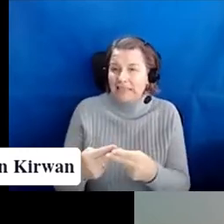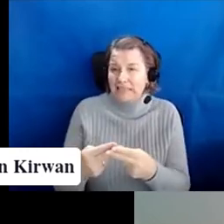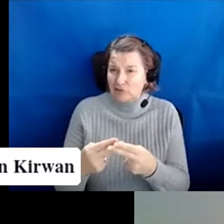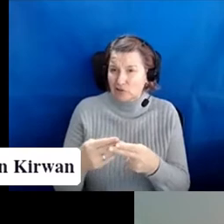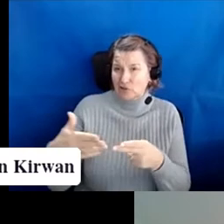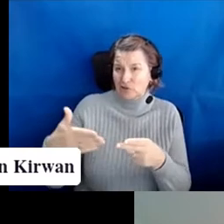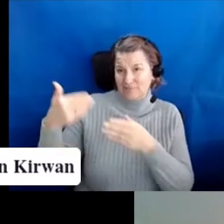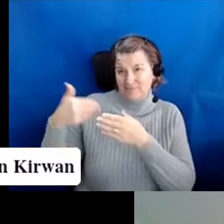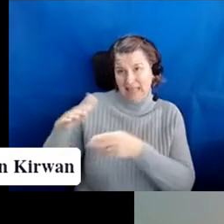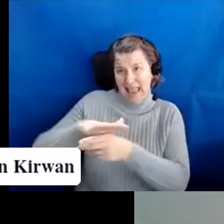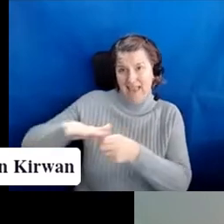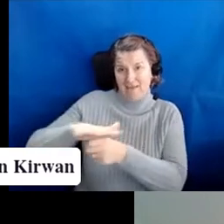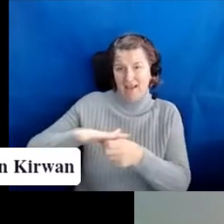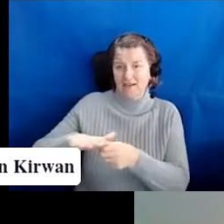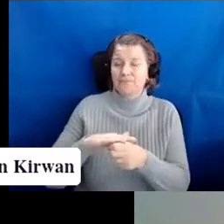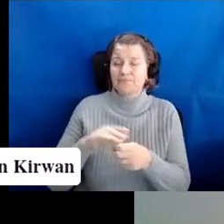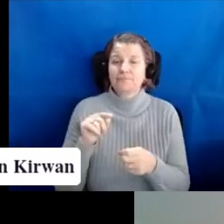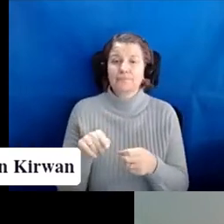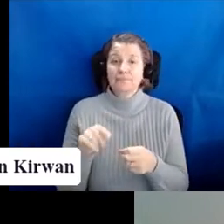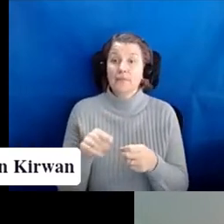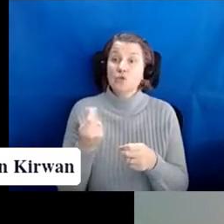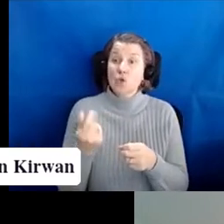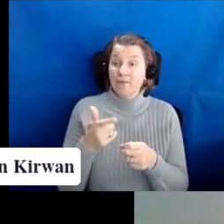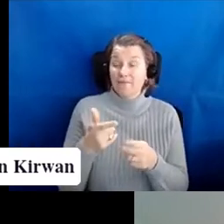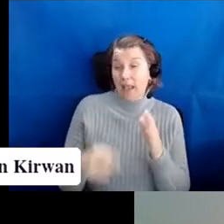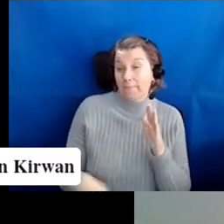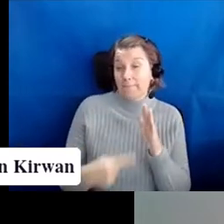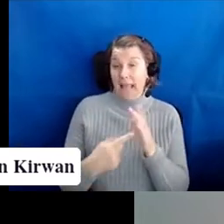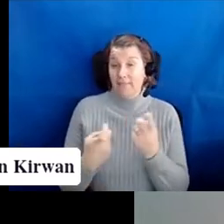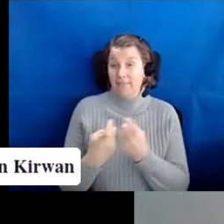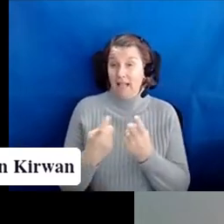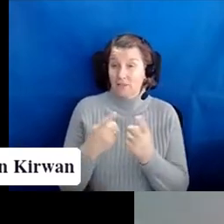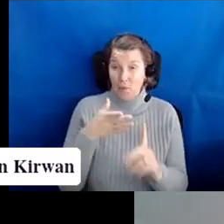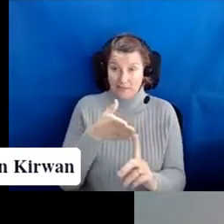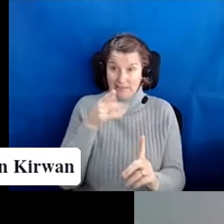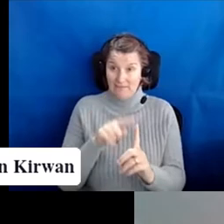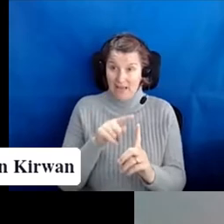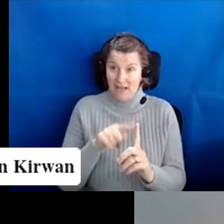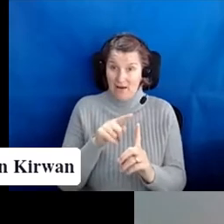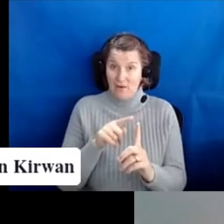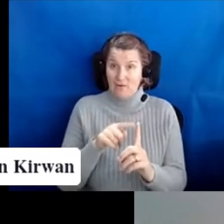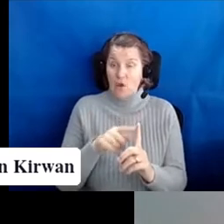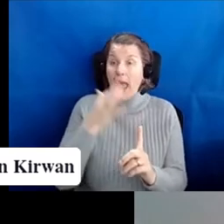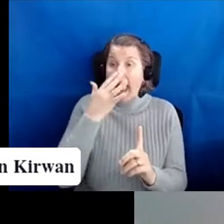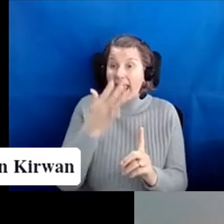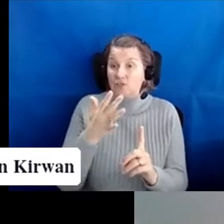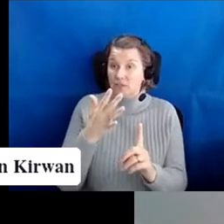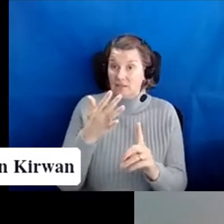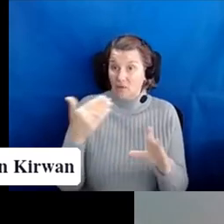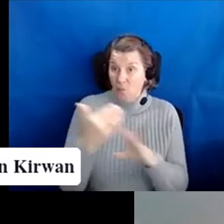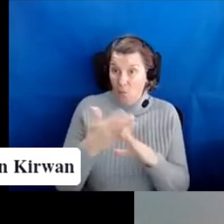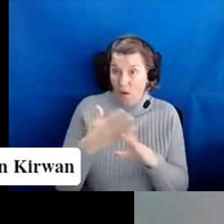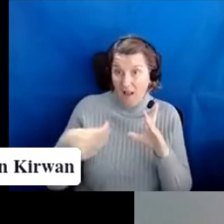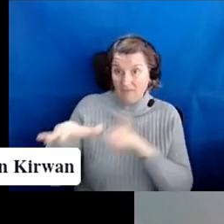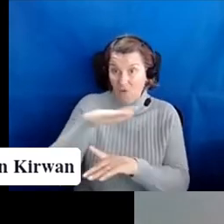referring to my notes here. Some of the main points that were identified were the ageing workforce of cultural heritage in